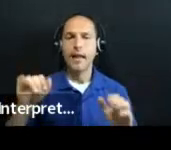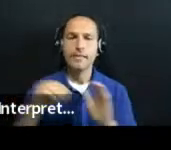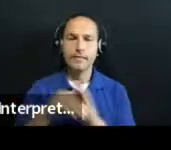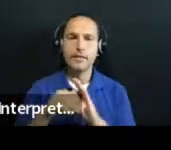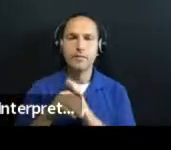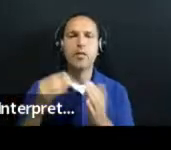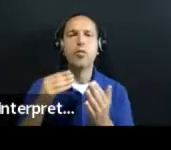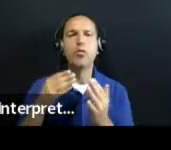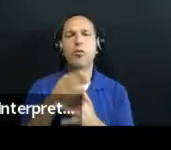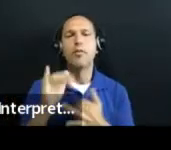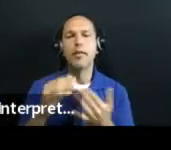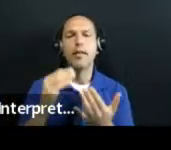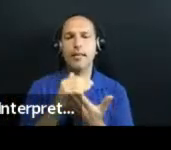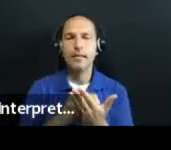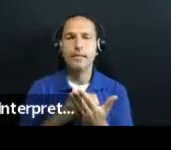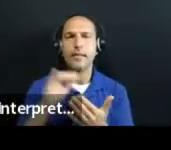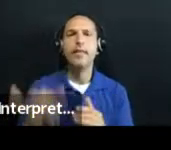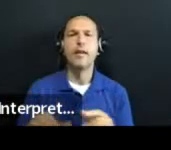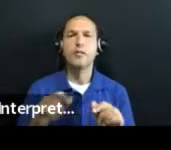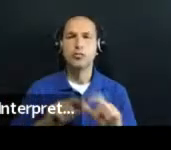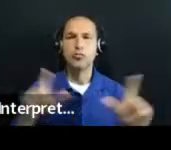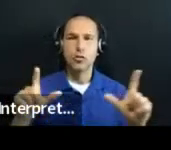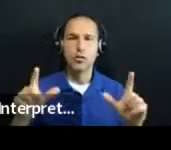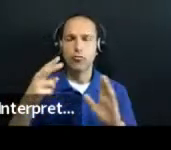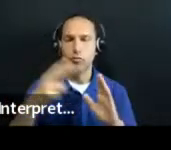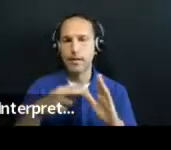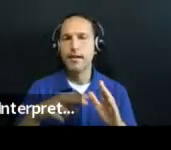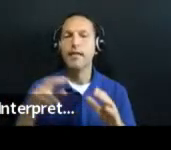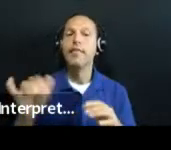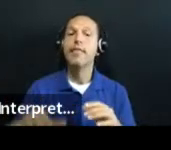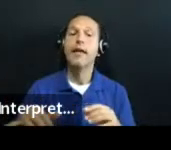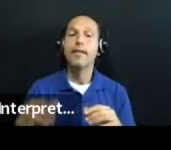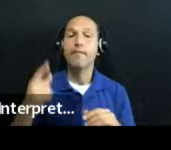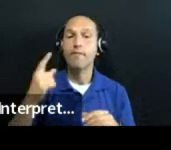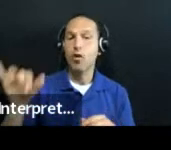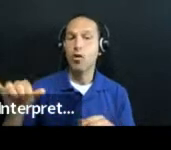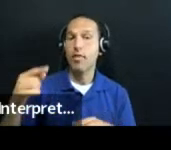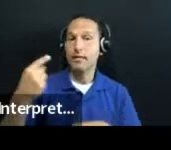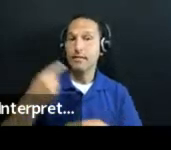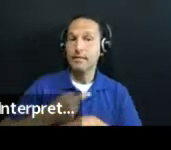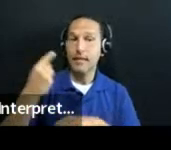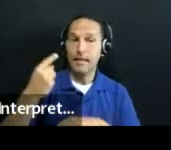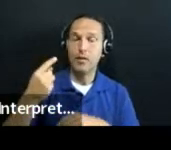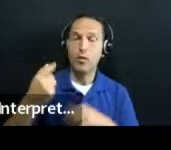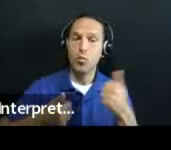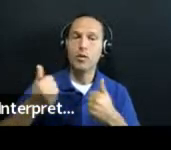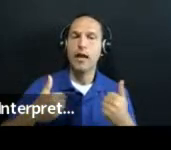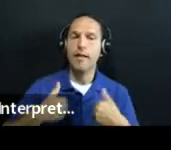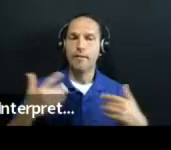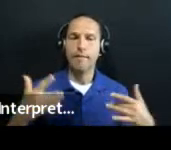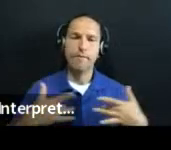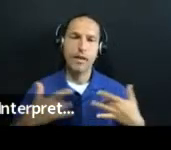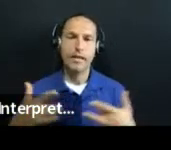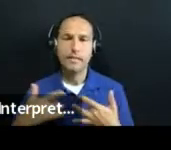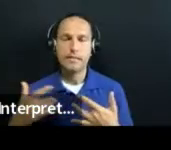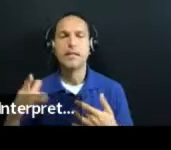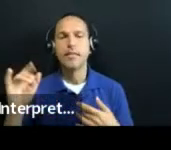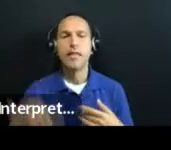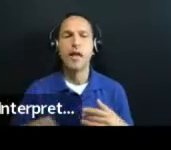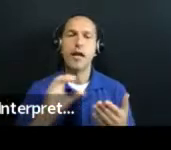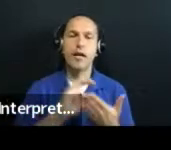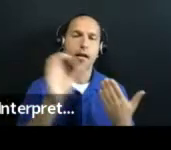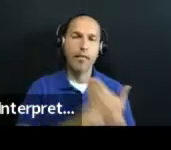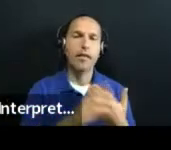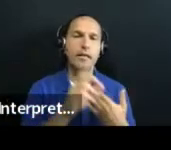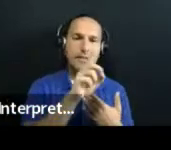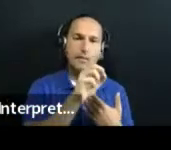your screen reader. And those H3s are for the days that have events. So in the calendar for